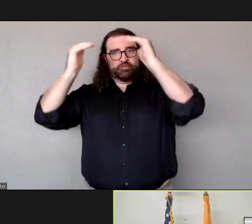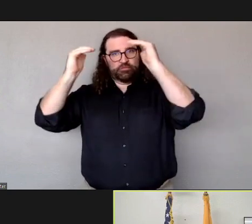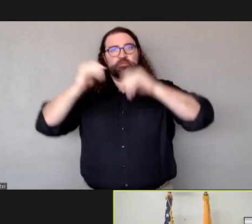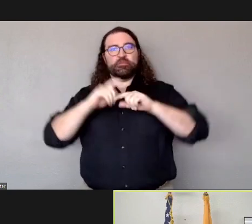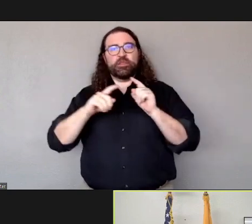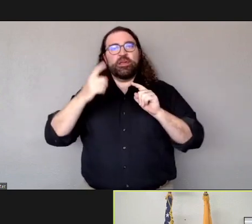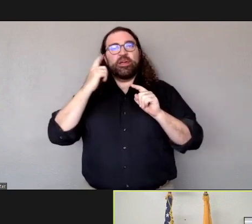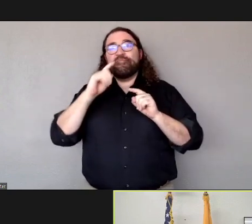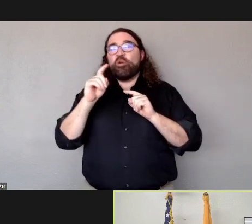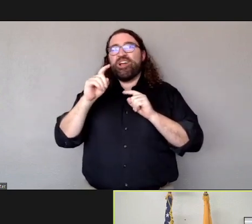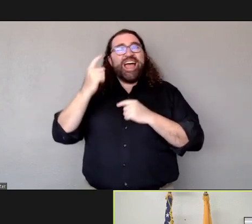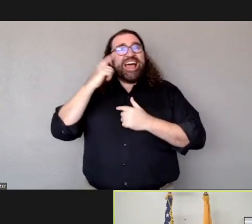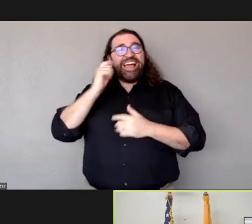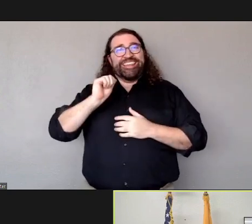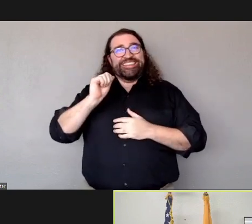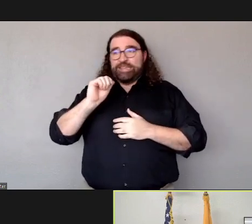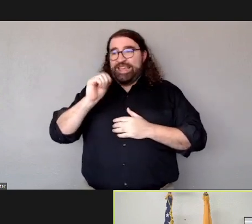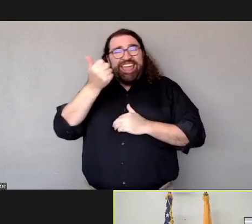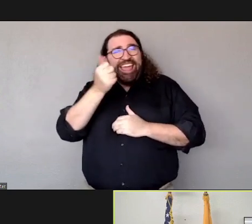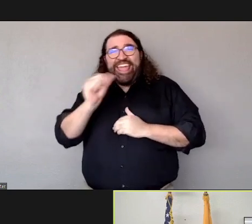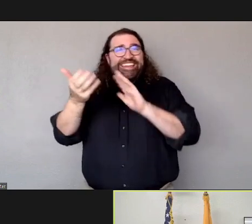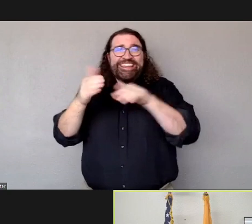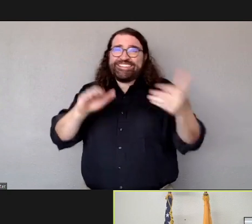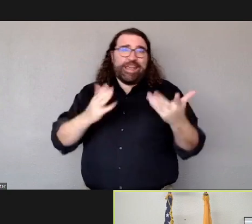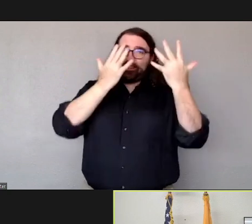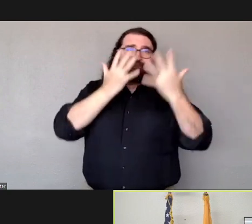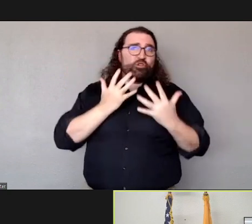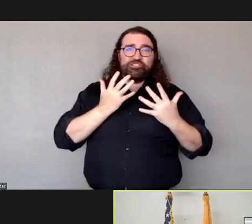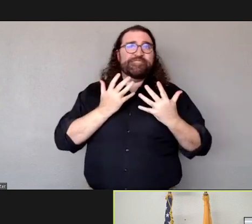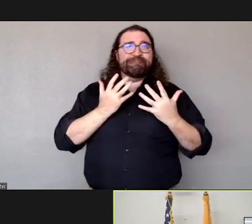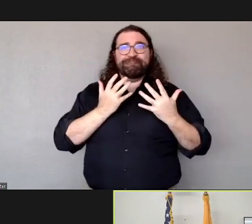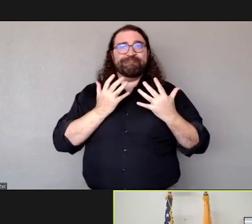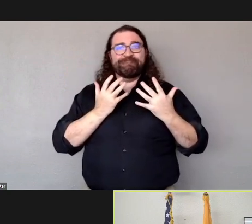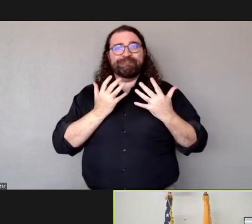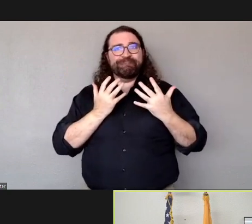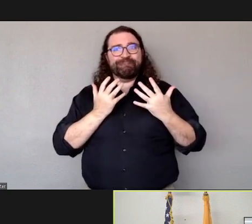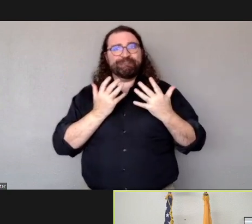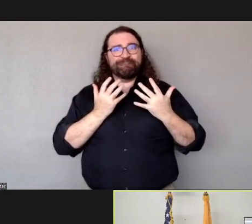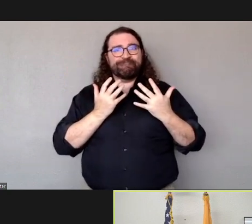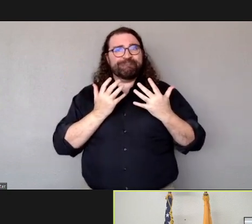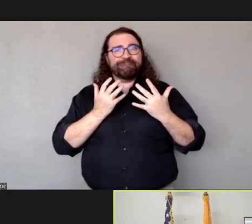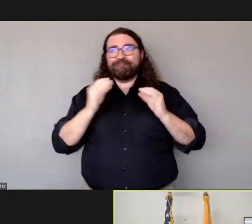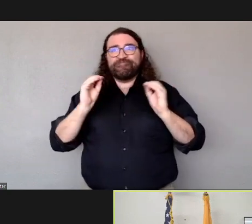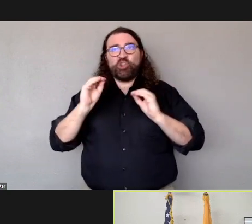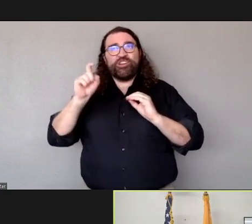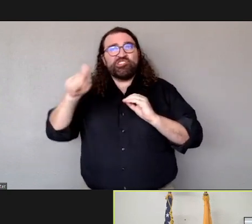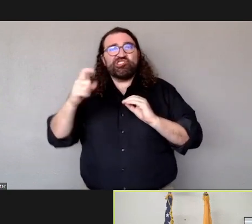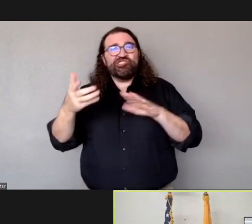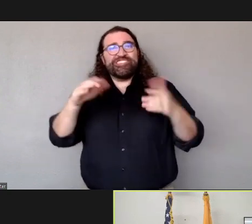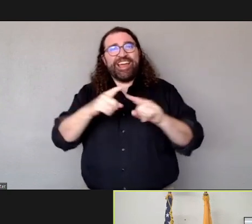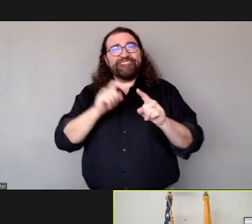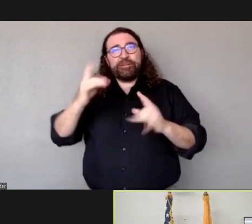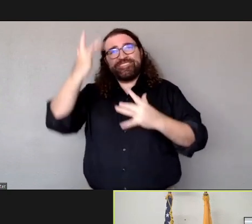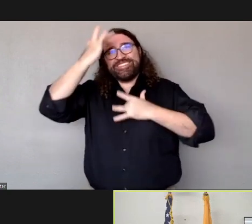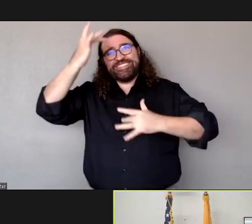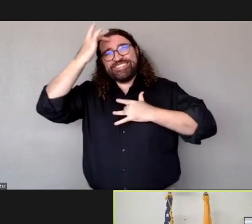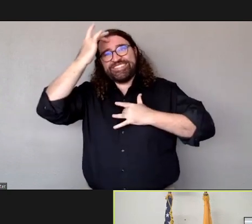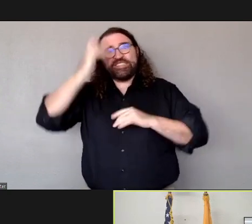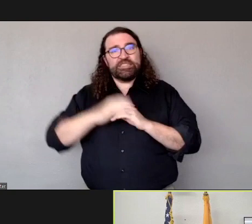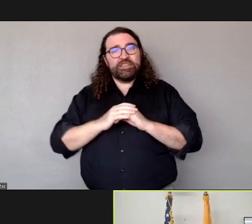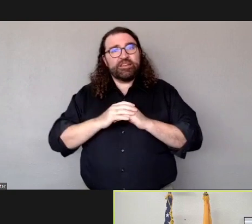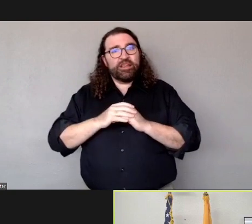death is an unfortunate death. No one should die of the disease. The